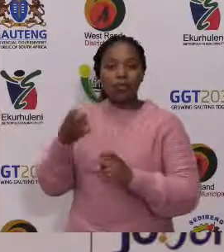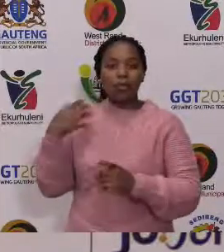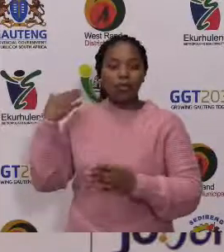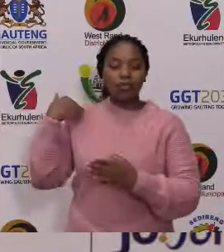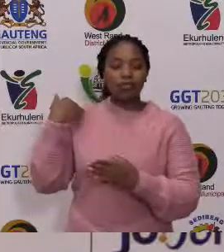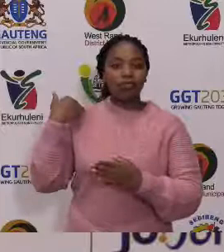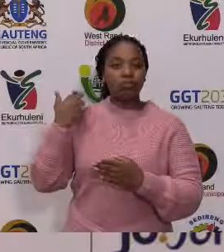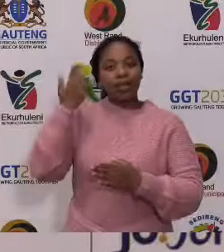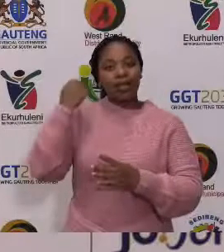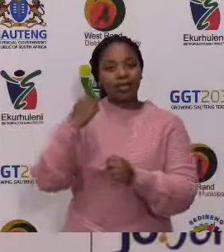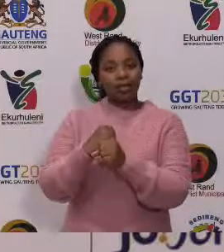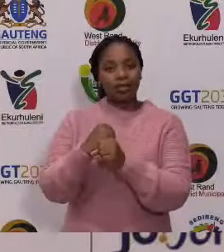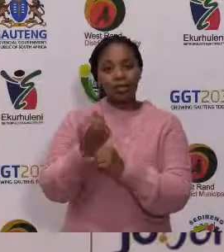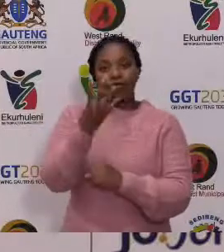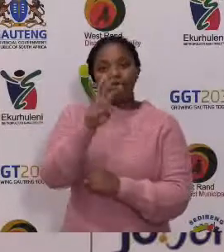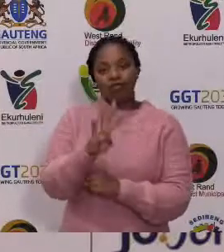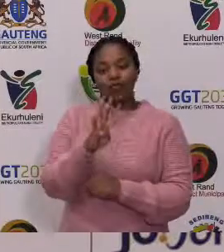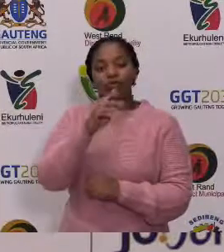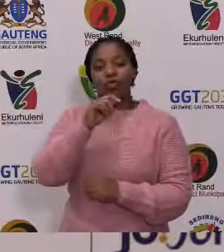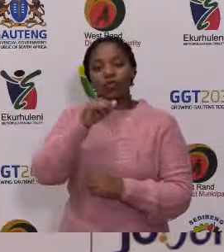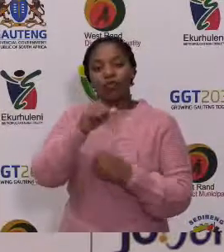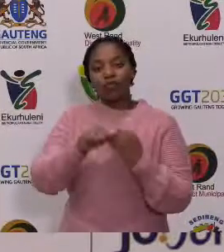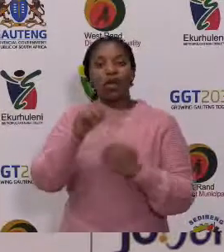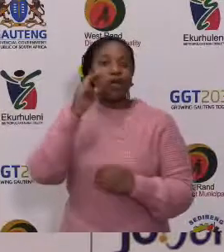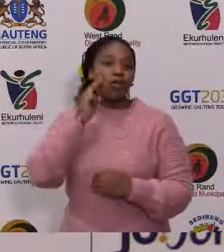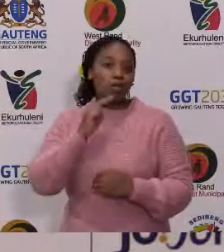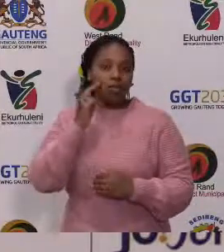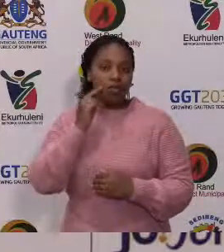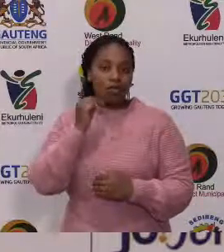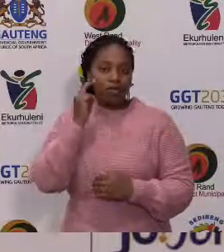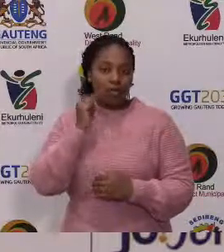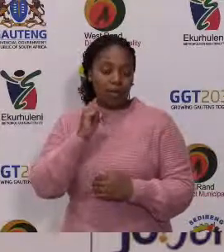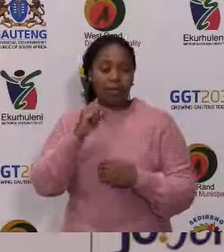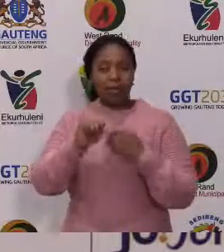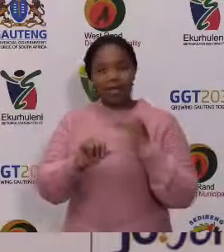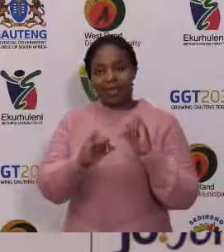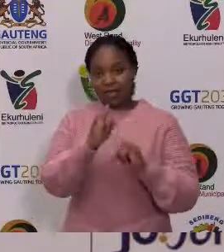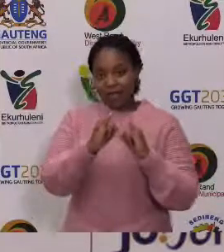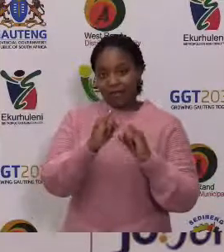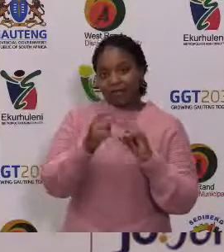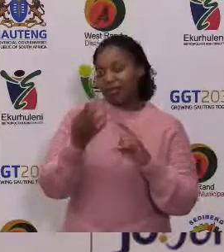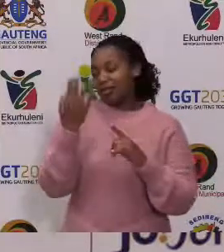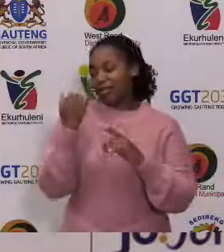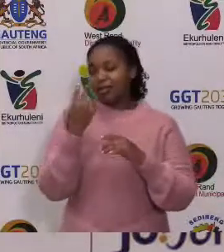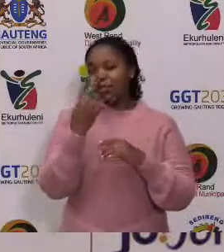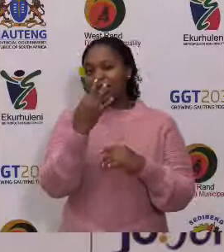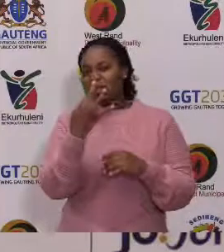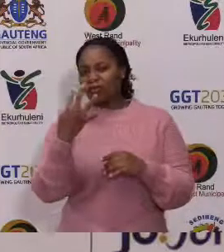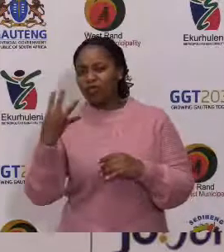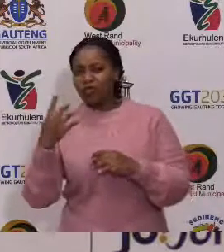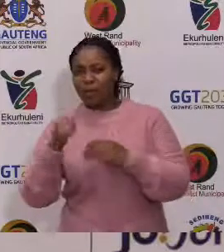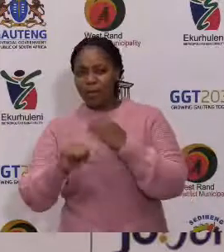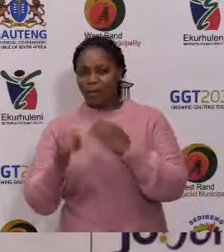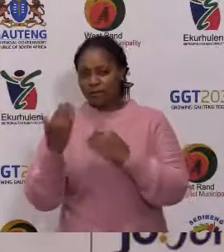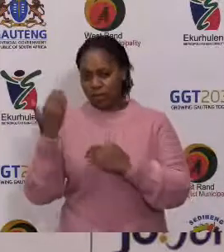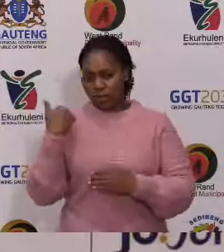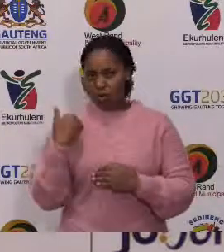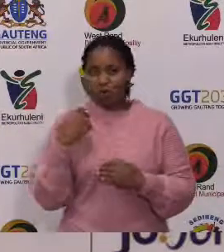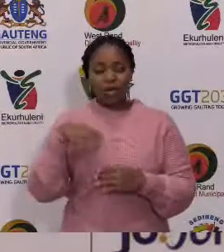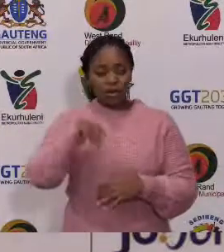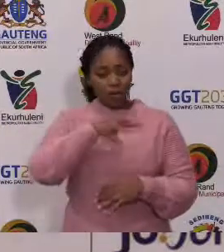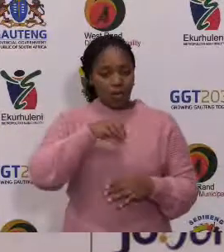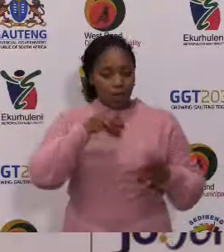2020 till to the 22nd of January 2021. So obviously that's about 3 to 4 months ago. And as all of us know,